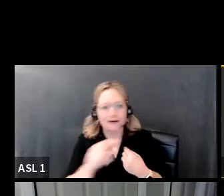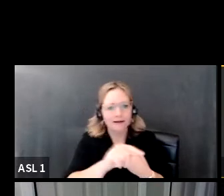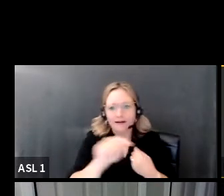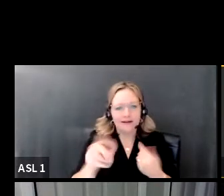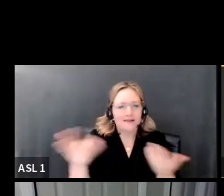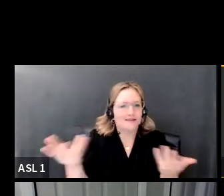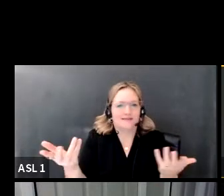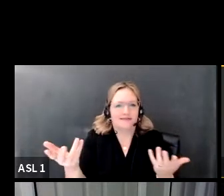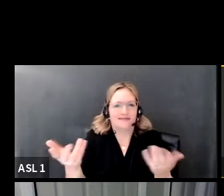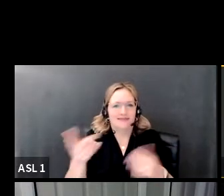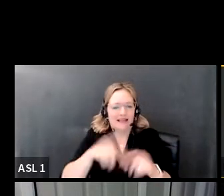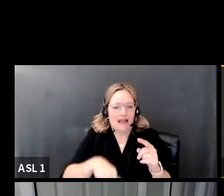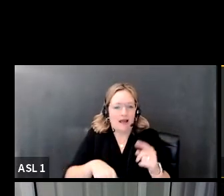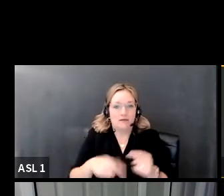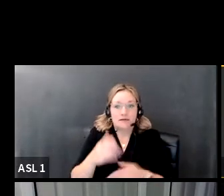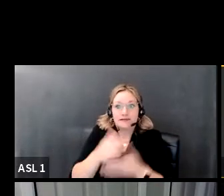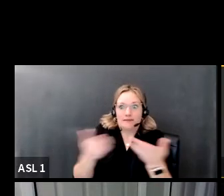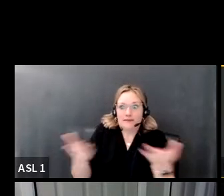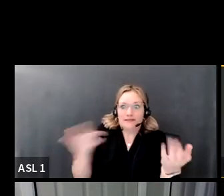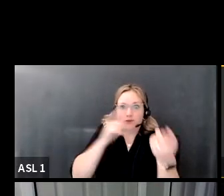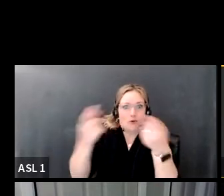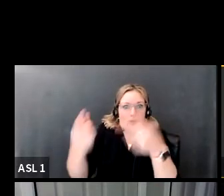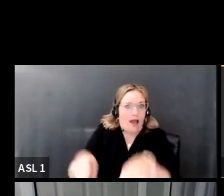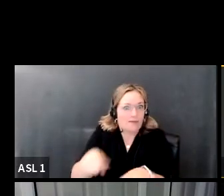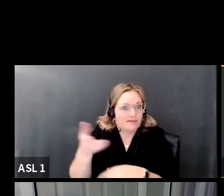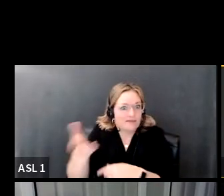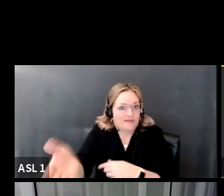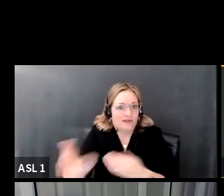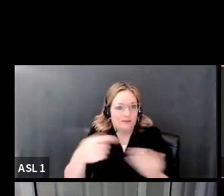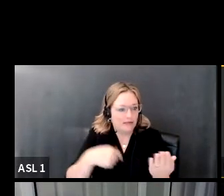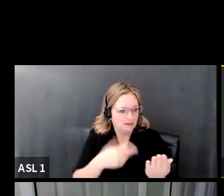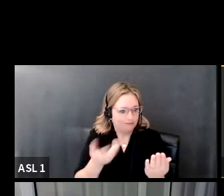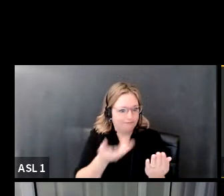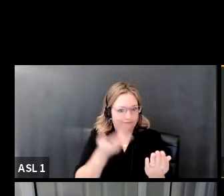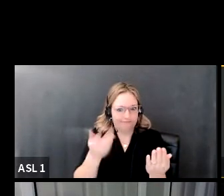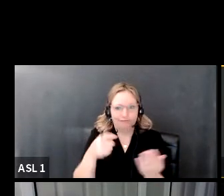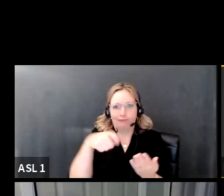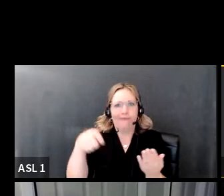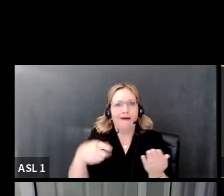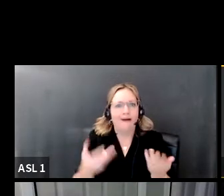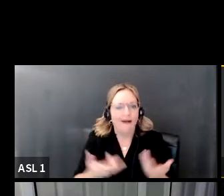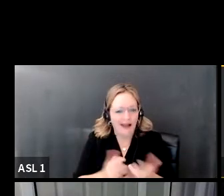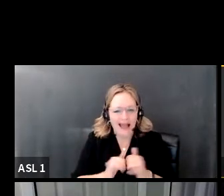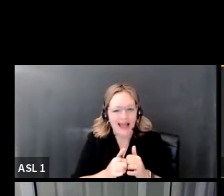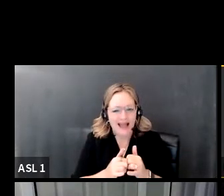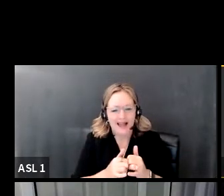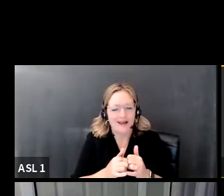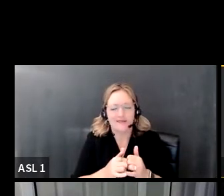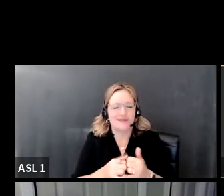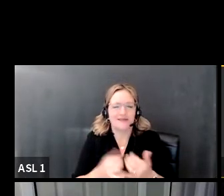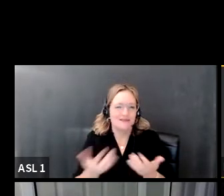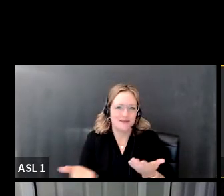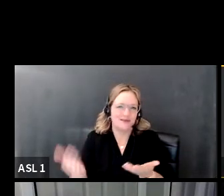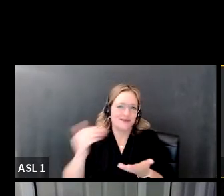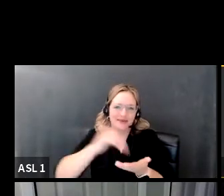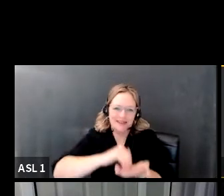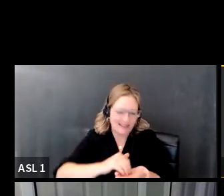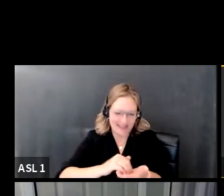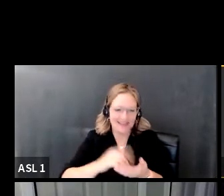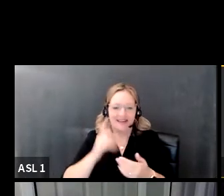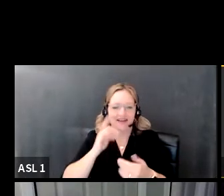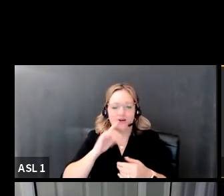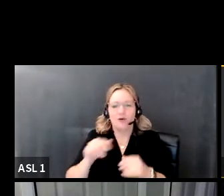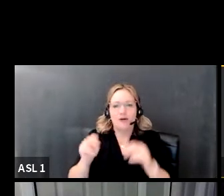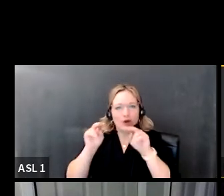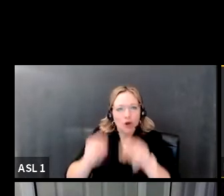establish things that don't happen um as opposed to things that are happening so this is why we lost the nhos and we realized when we